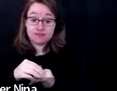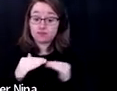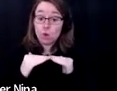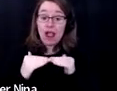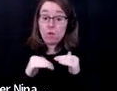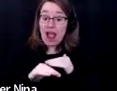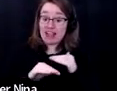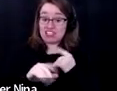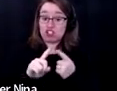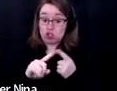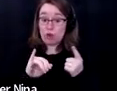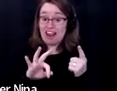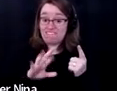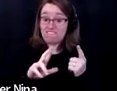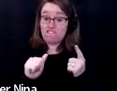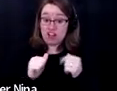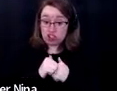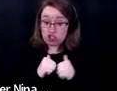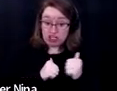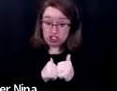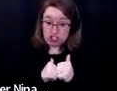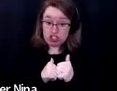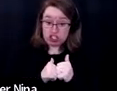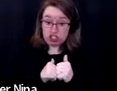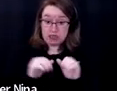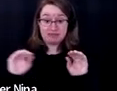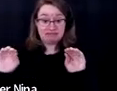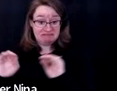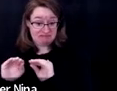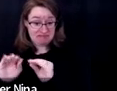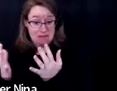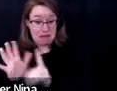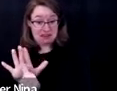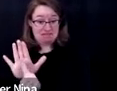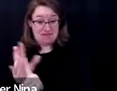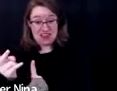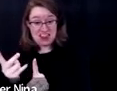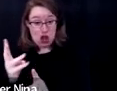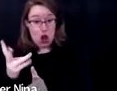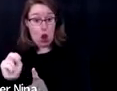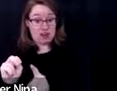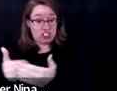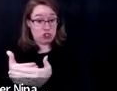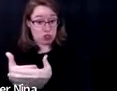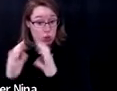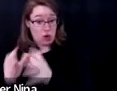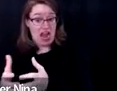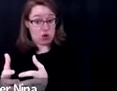to infrastructure and multimodal transportation system might be on their own, and in a new category, I should